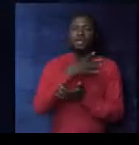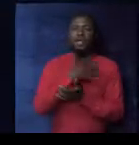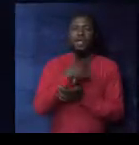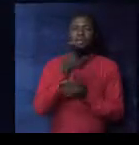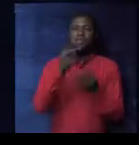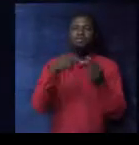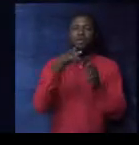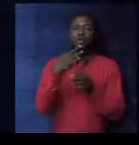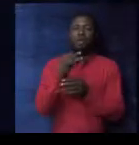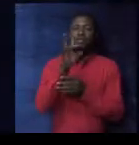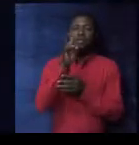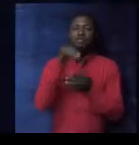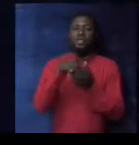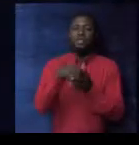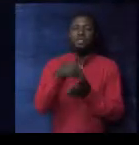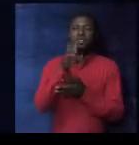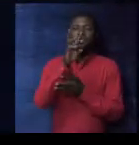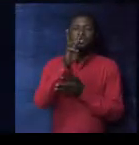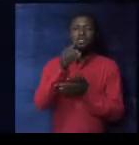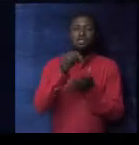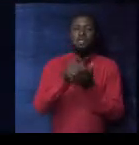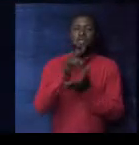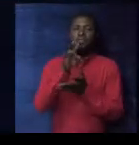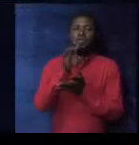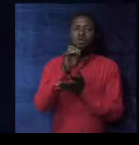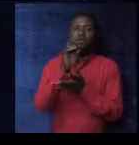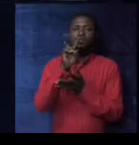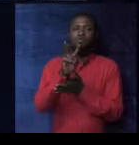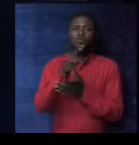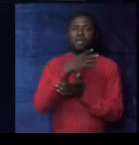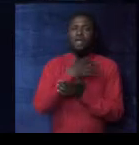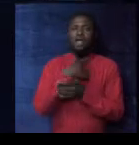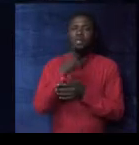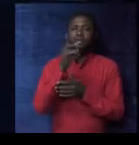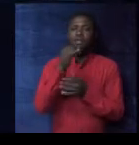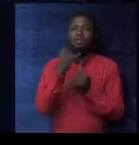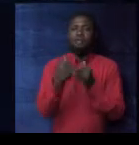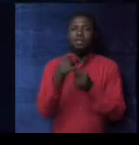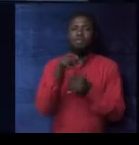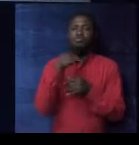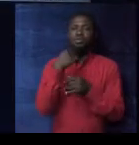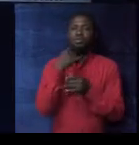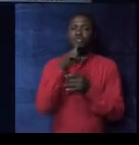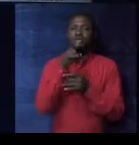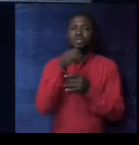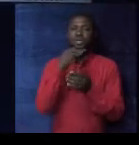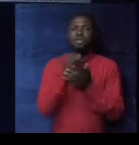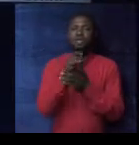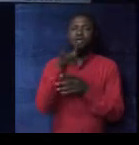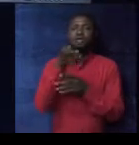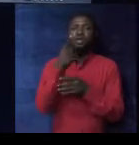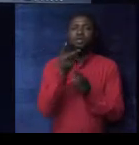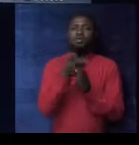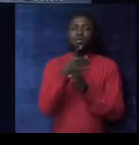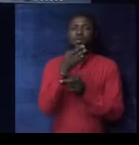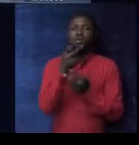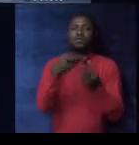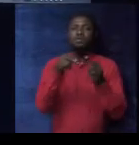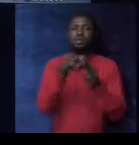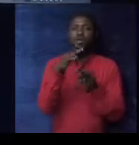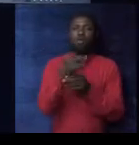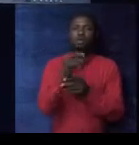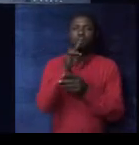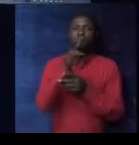134,719 and the value of 7 in 6,702. And the final question says, find the product of the values